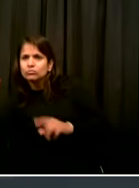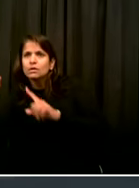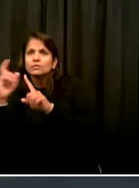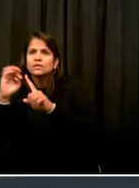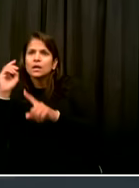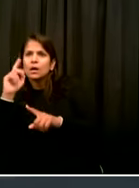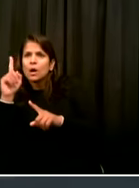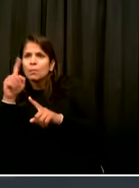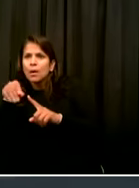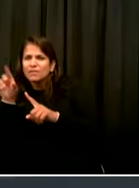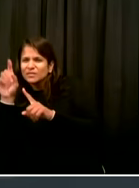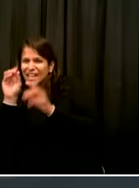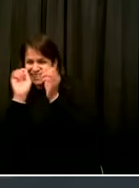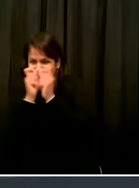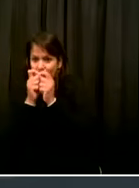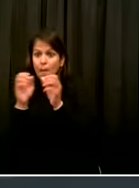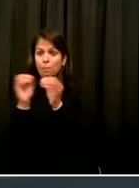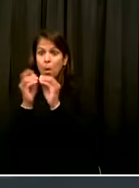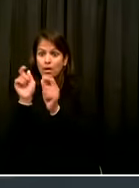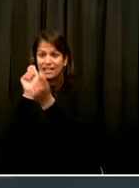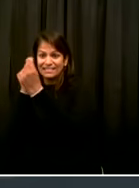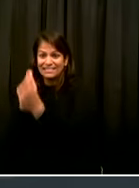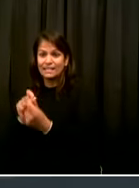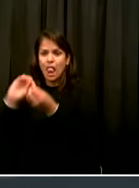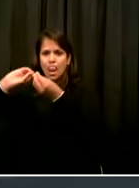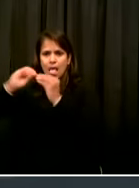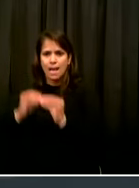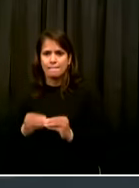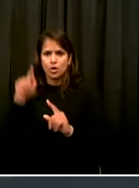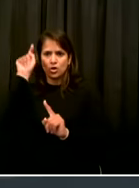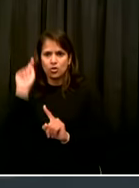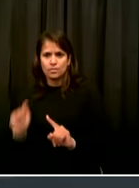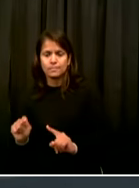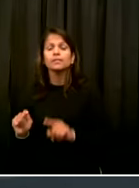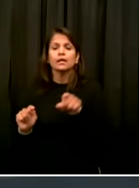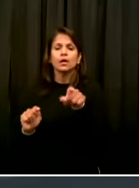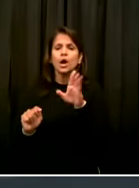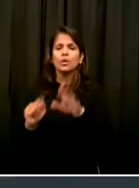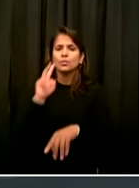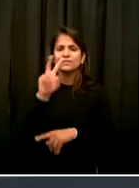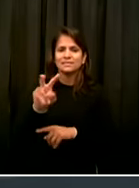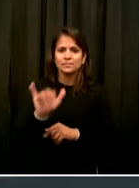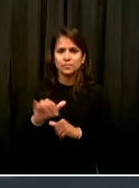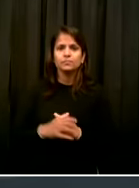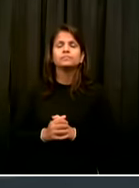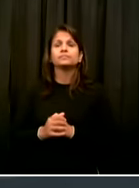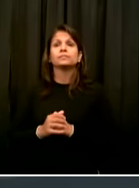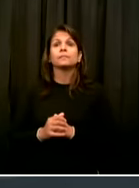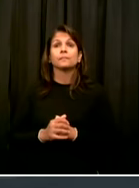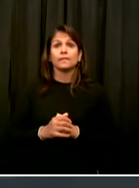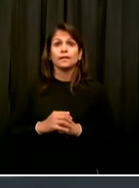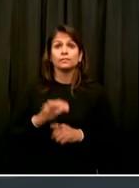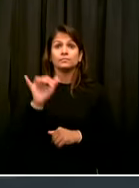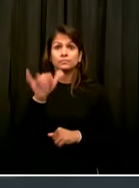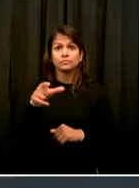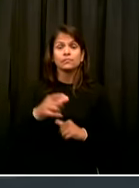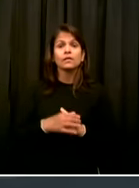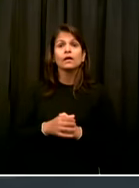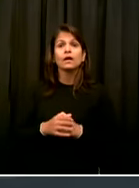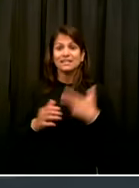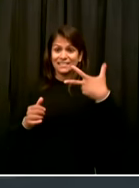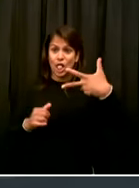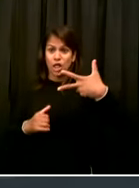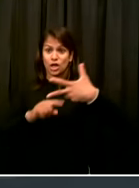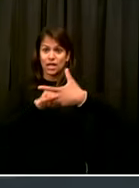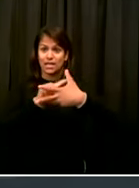if we need to be concerned. We'll also add an indicator on new daily cases reported in the city. We'll